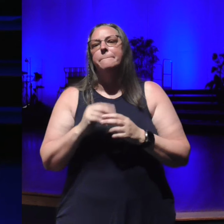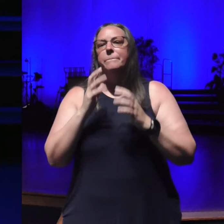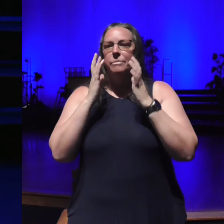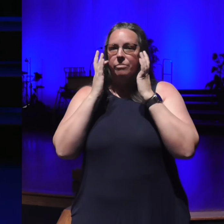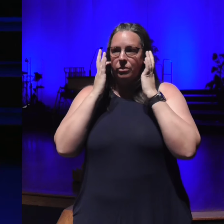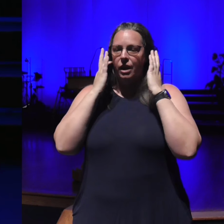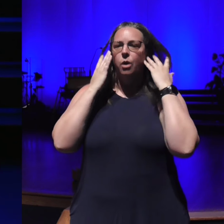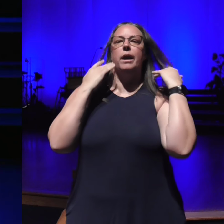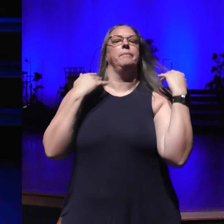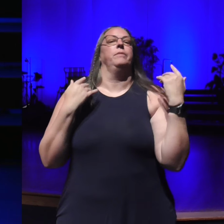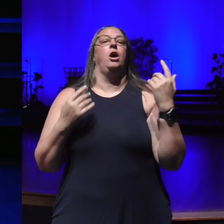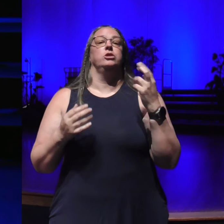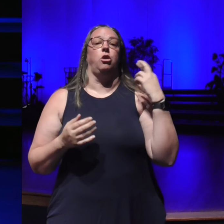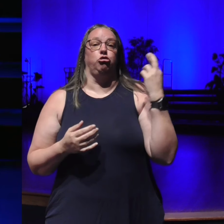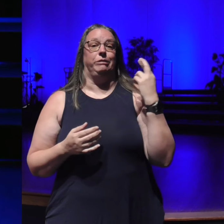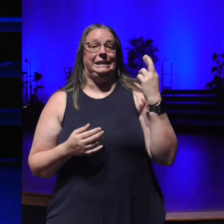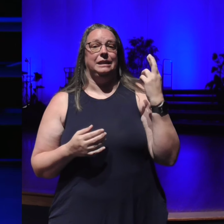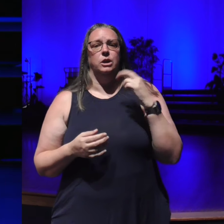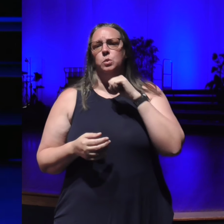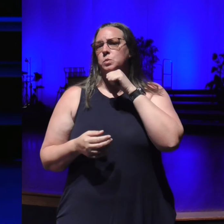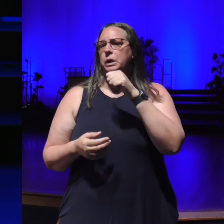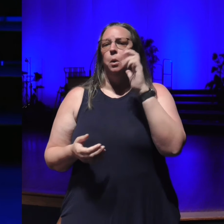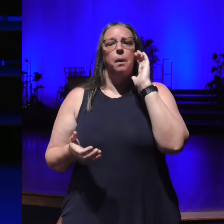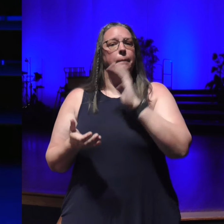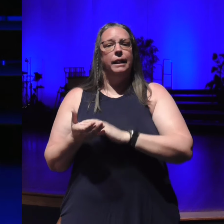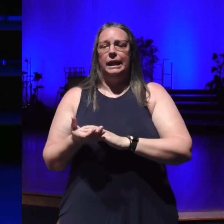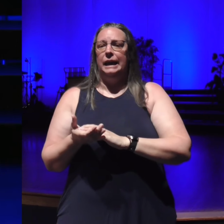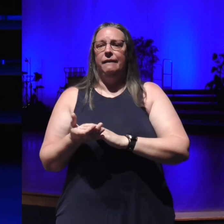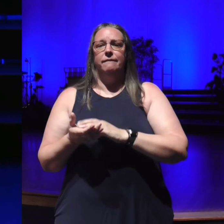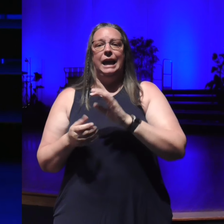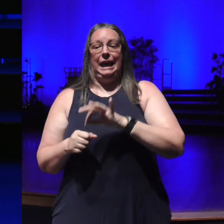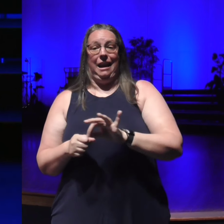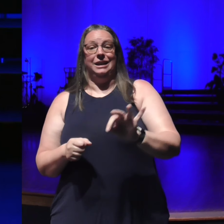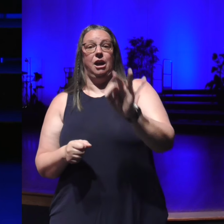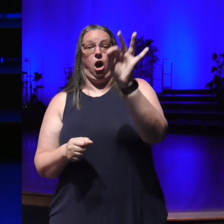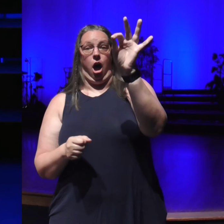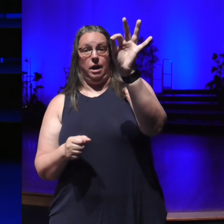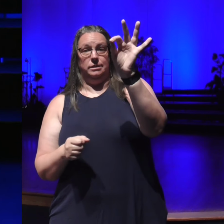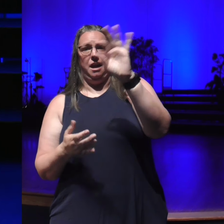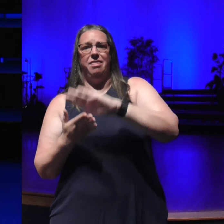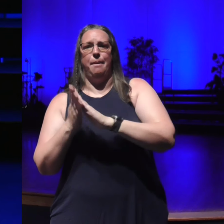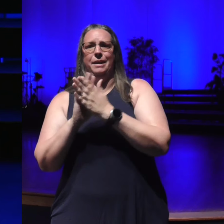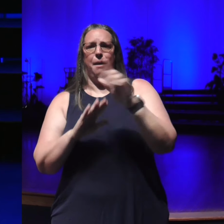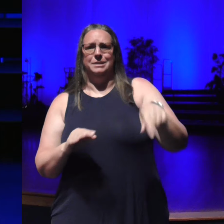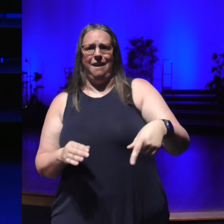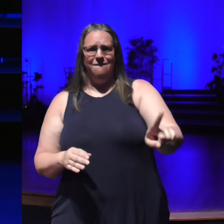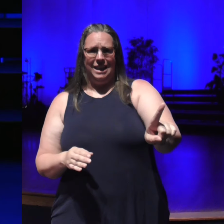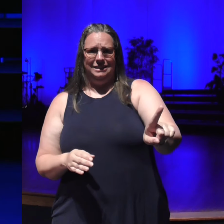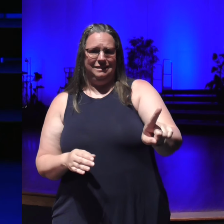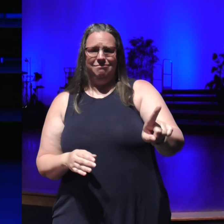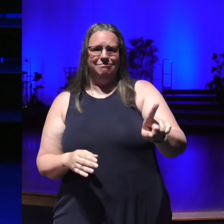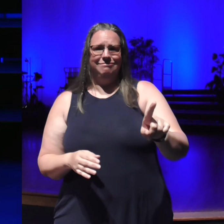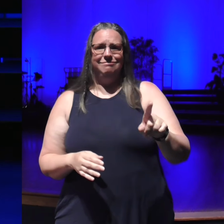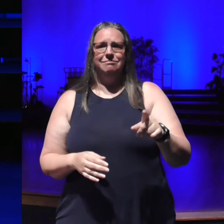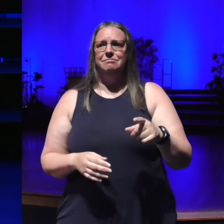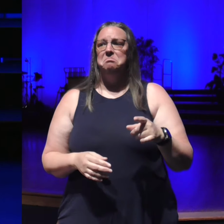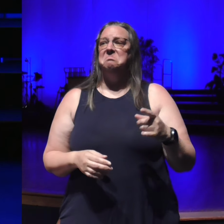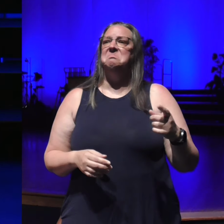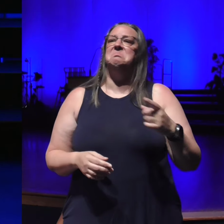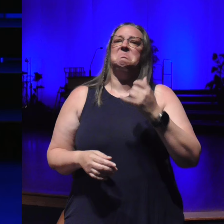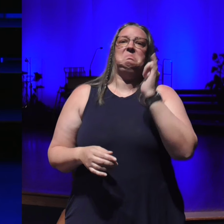The reason why is we don't believe in a God that gets offended. Say the Lord's name in